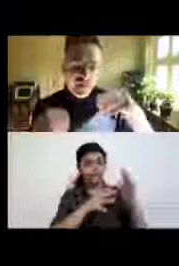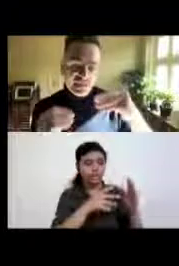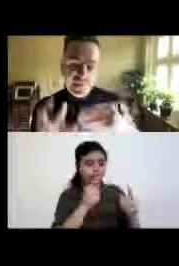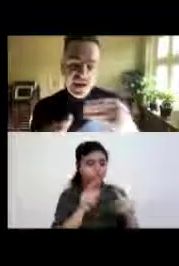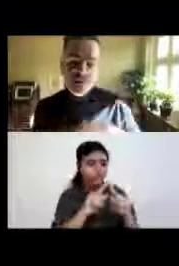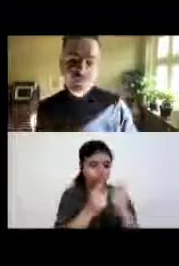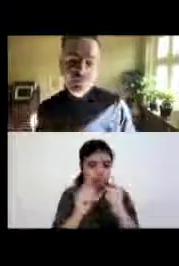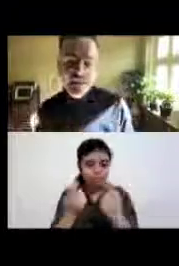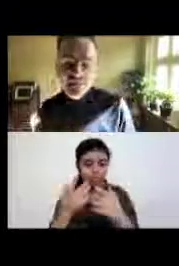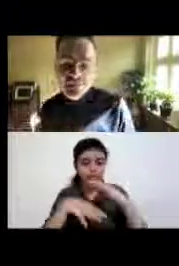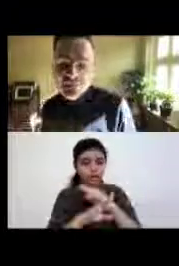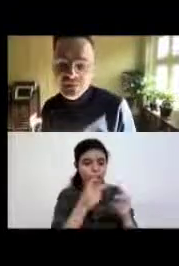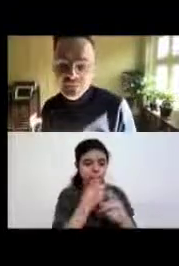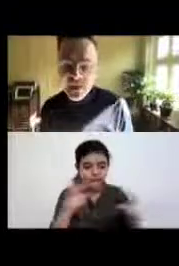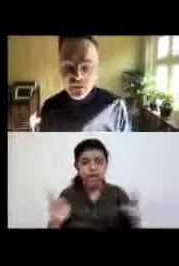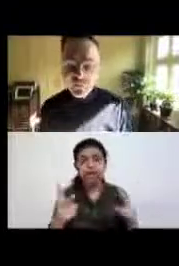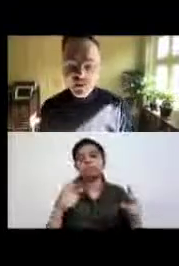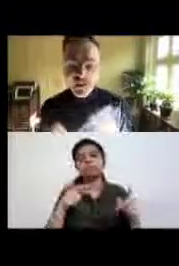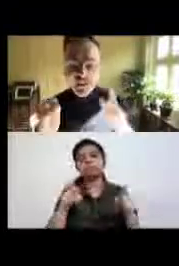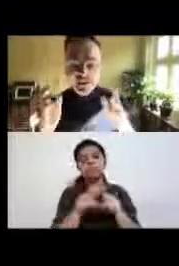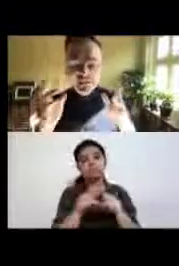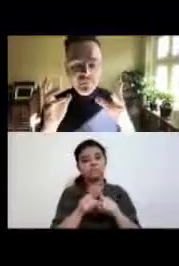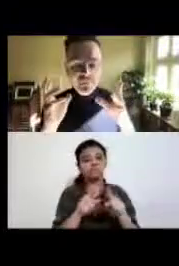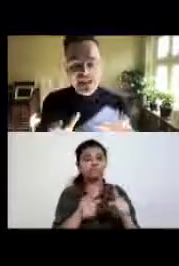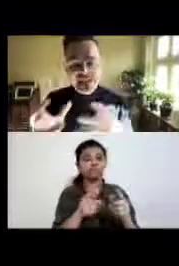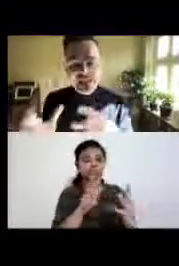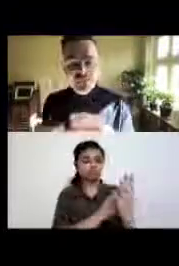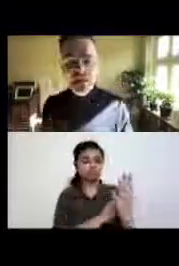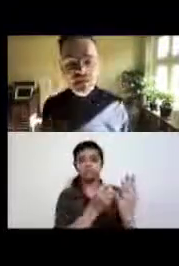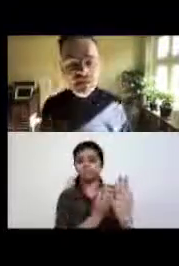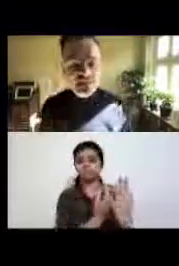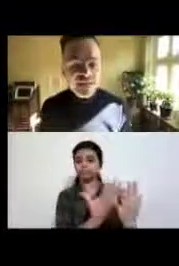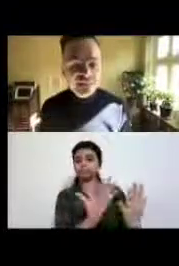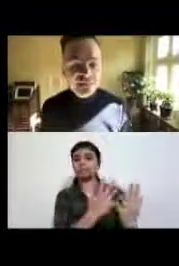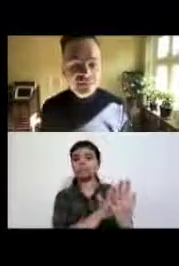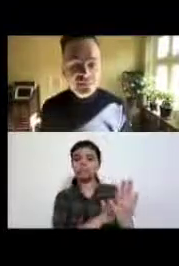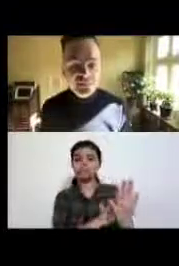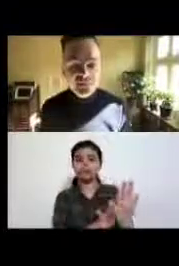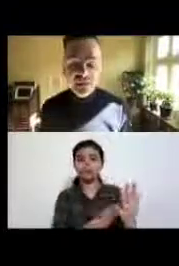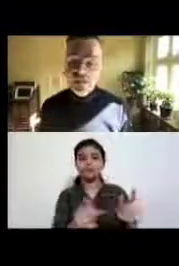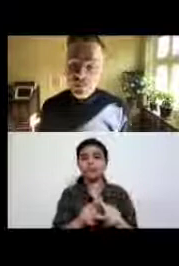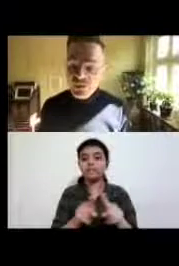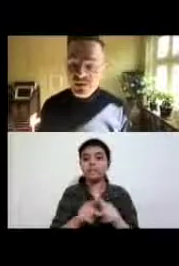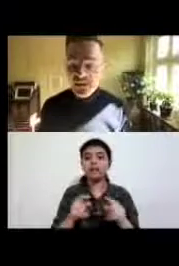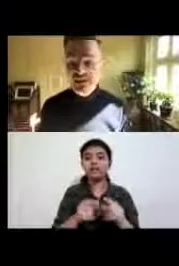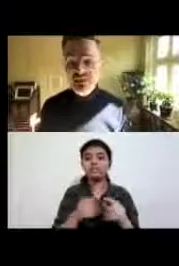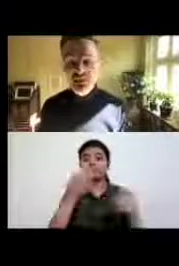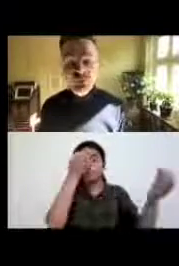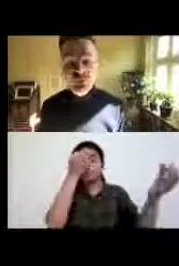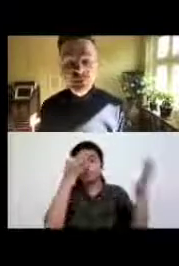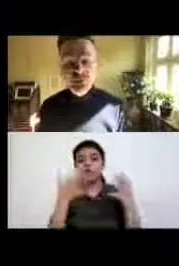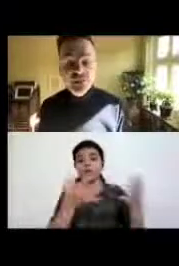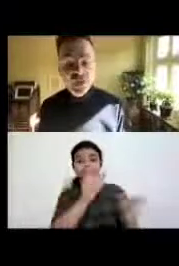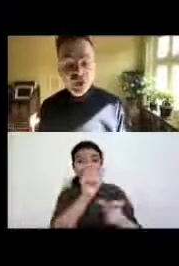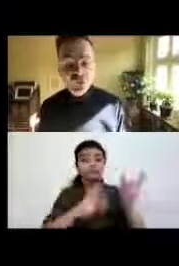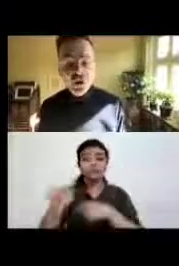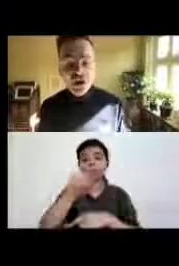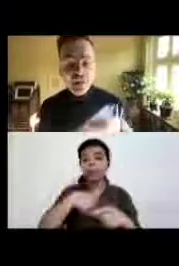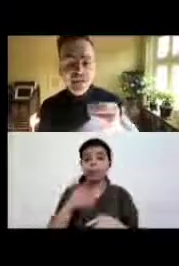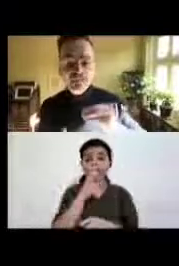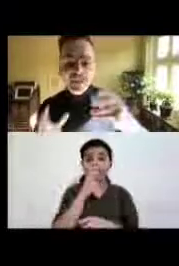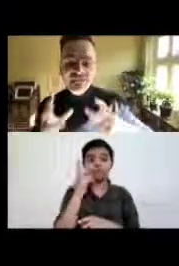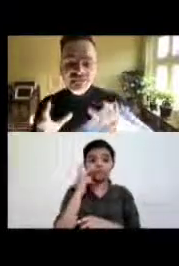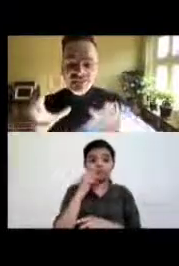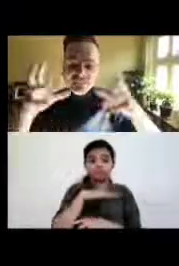through smart combinations, we are combining the blind and the partially sighted users with sighted users who